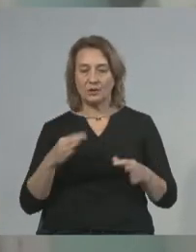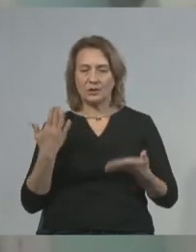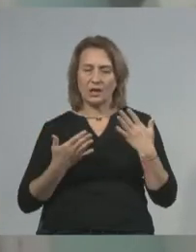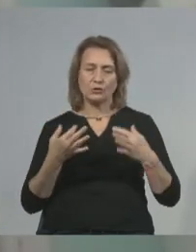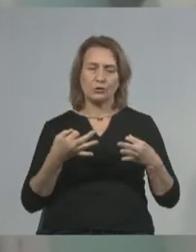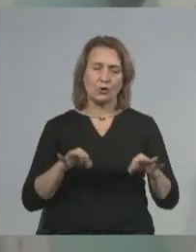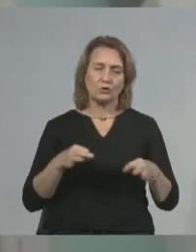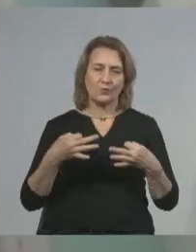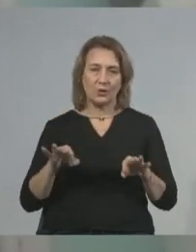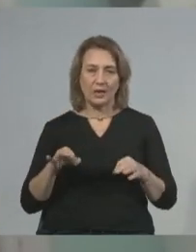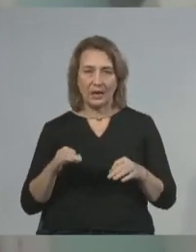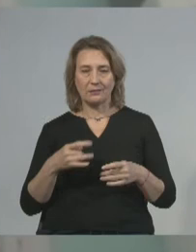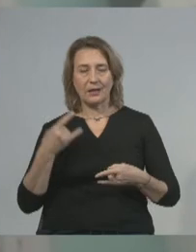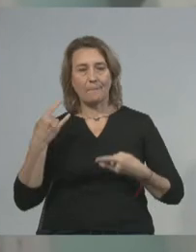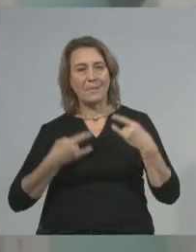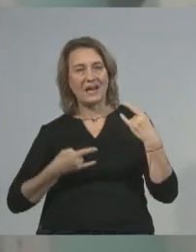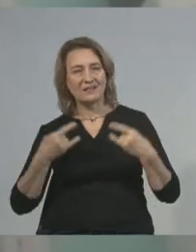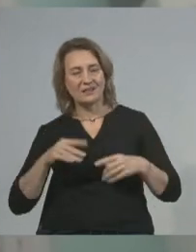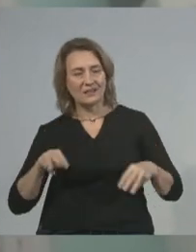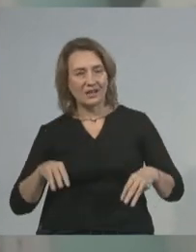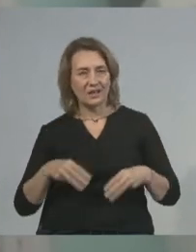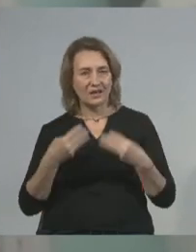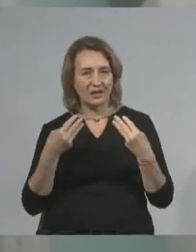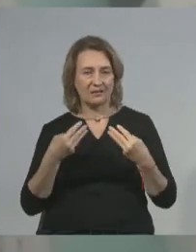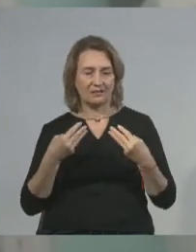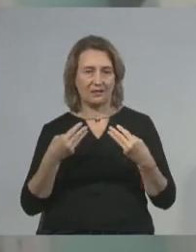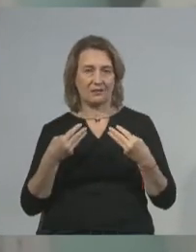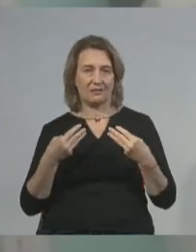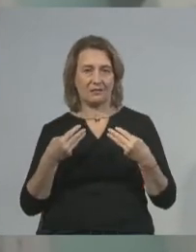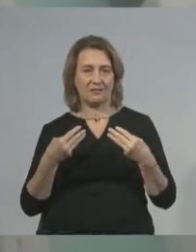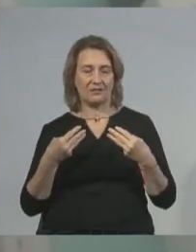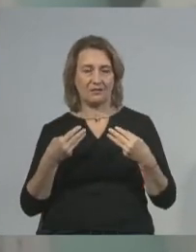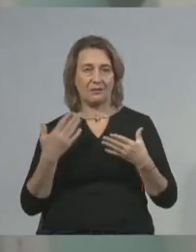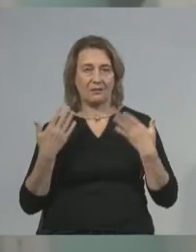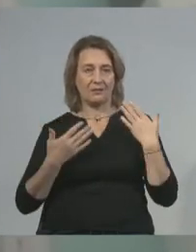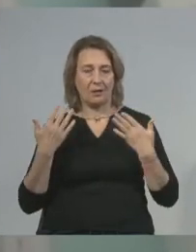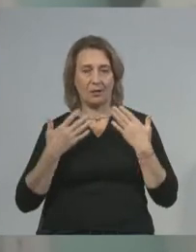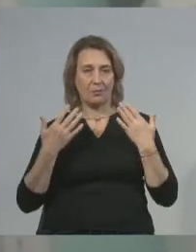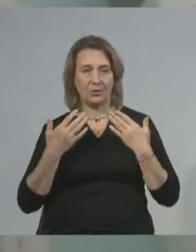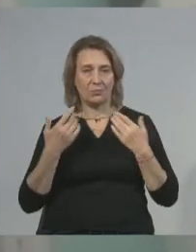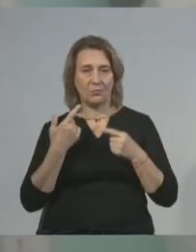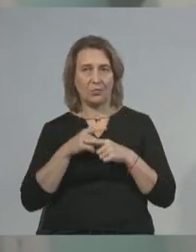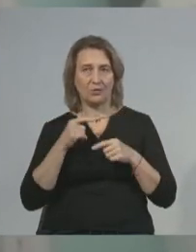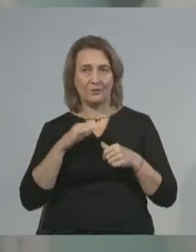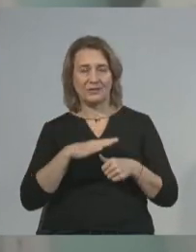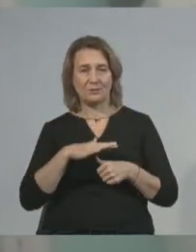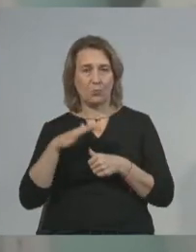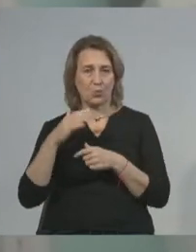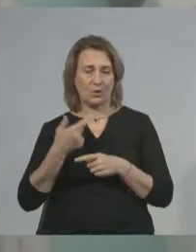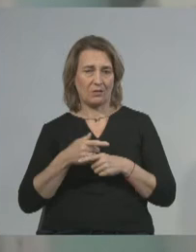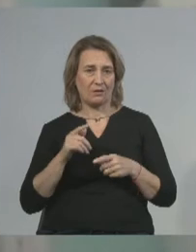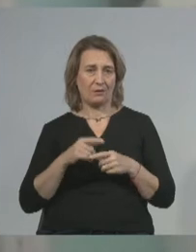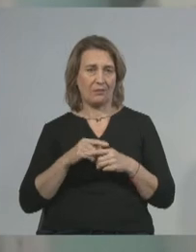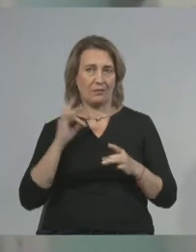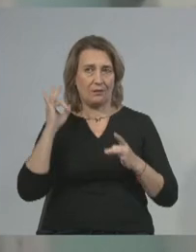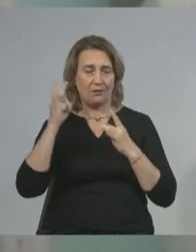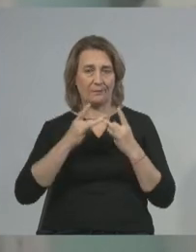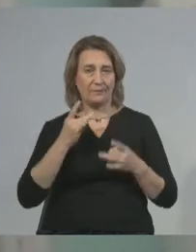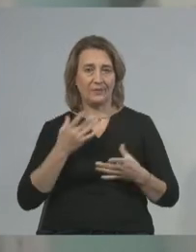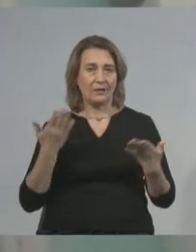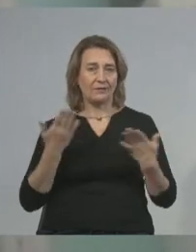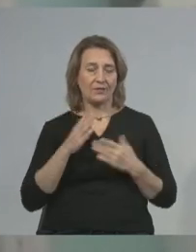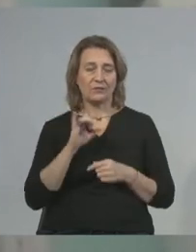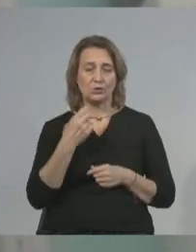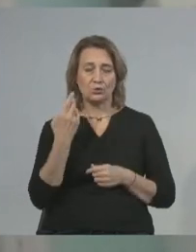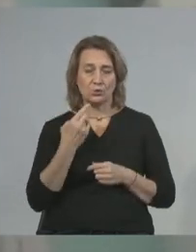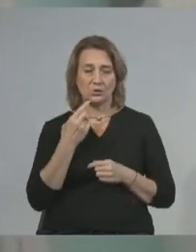sputnik or rt or whether it's propaganda on social media and you're not going to do anything because you think